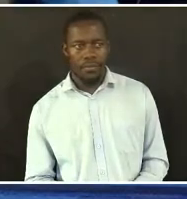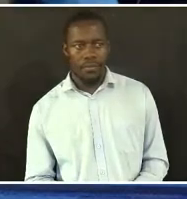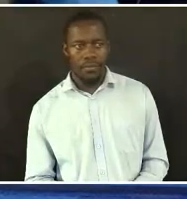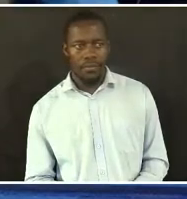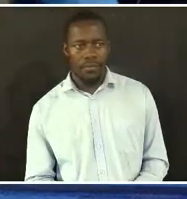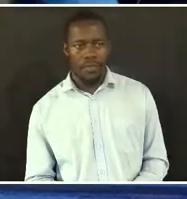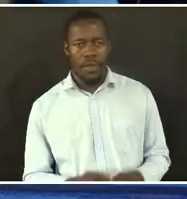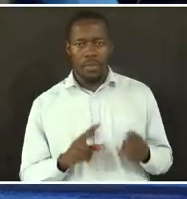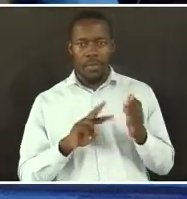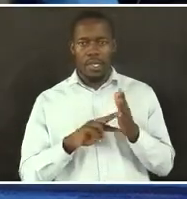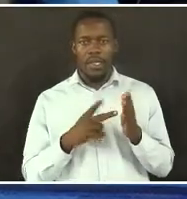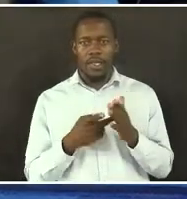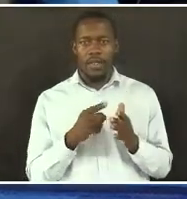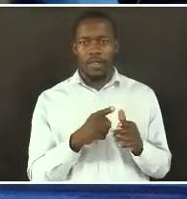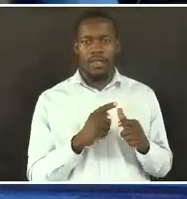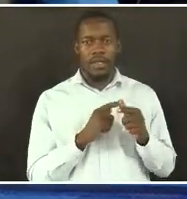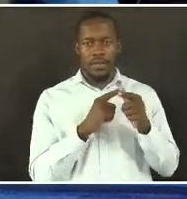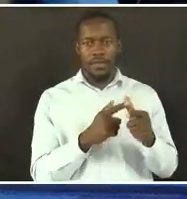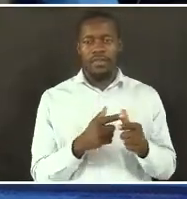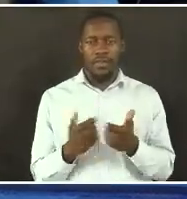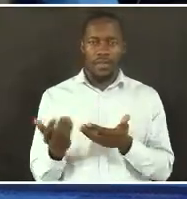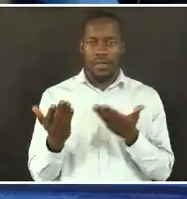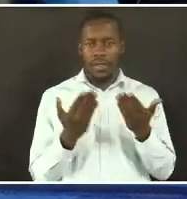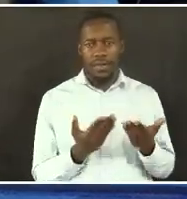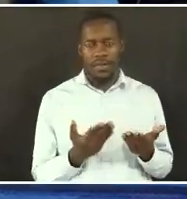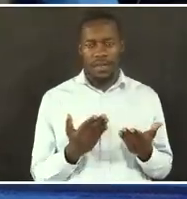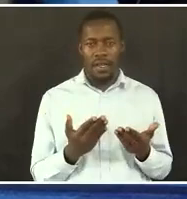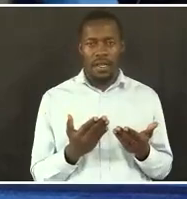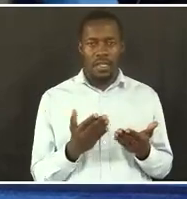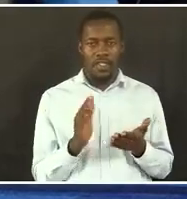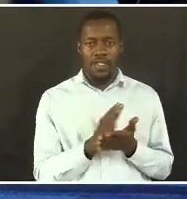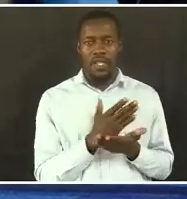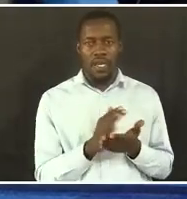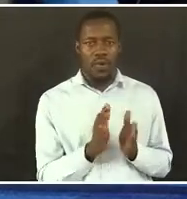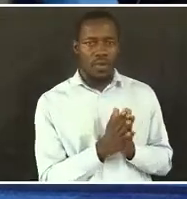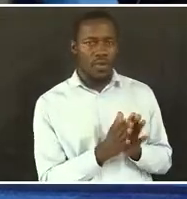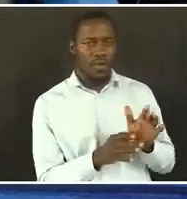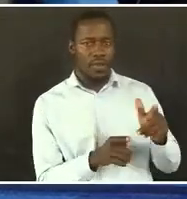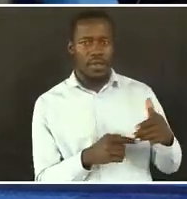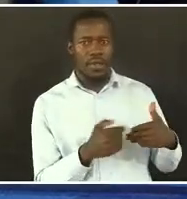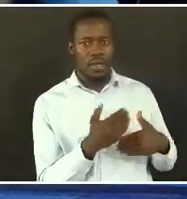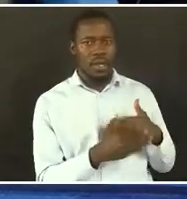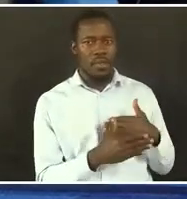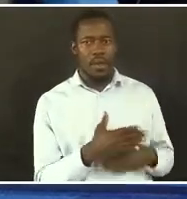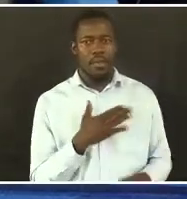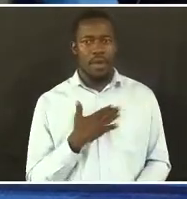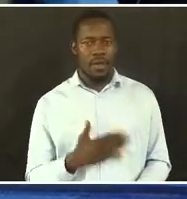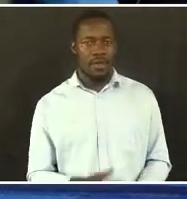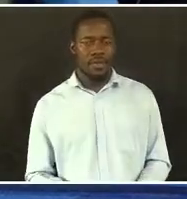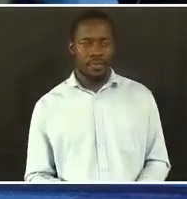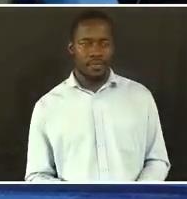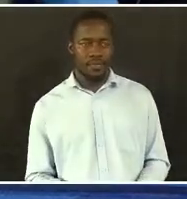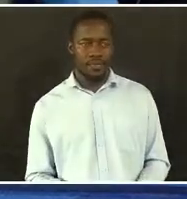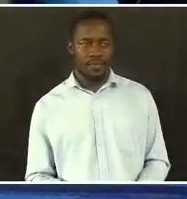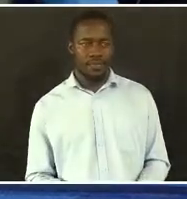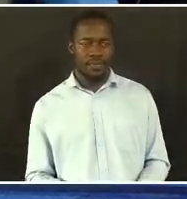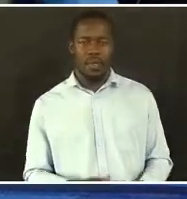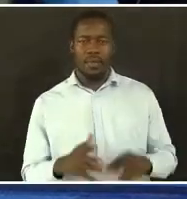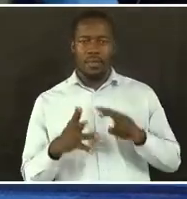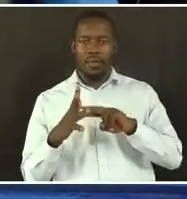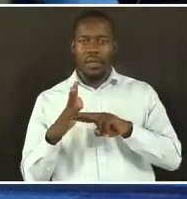to the other patient?" And that got me thinking that there's someone who is in hospital and is